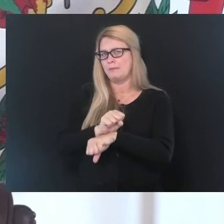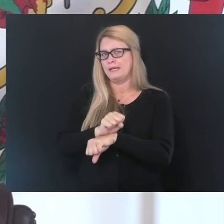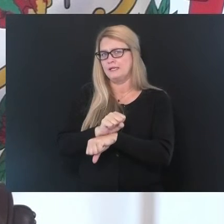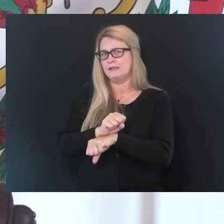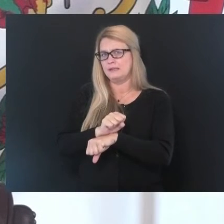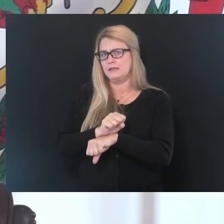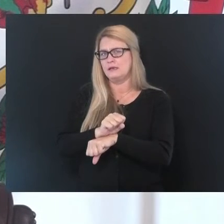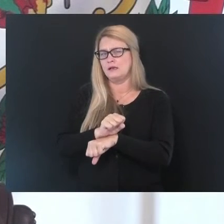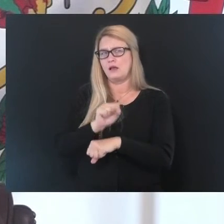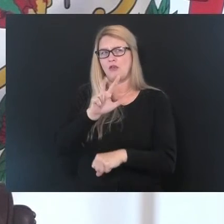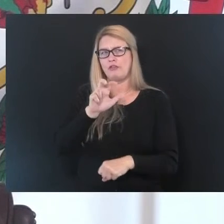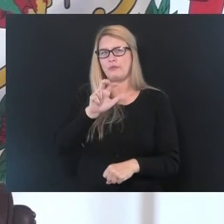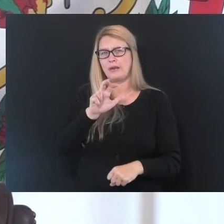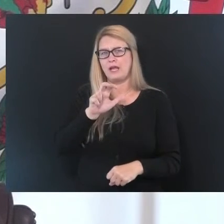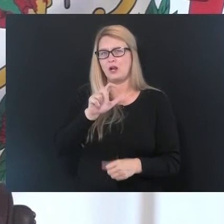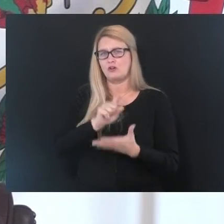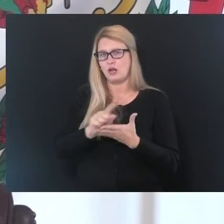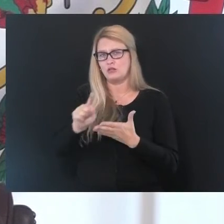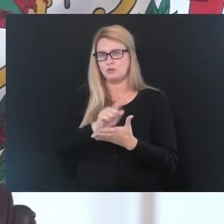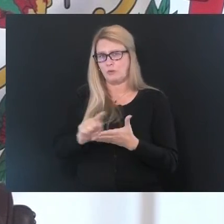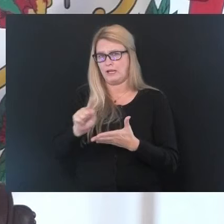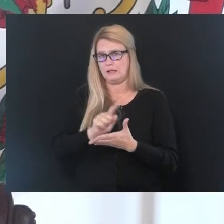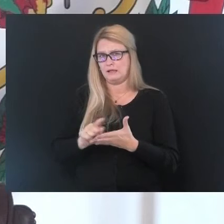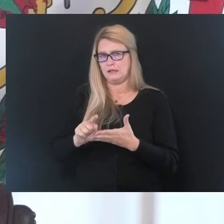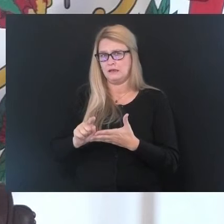of $300 a week.